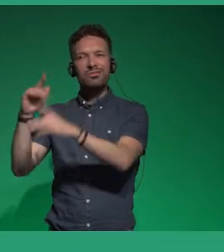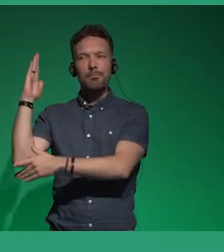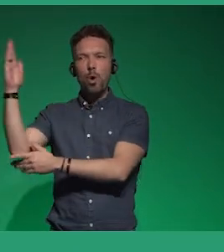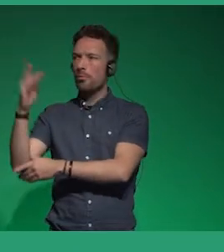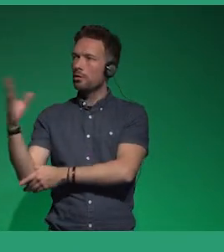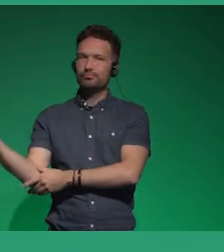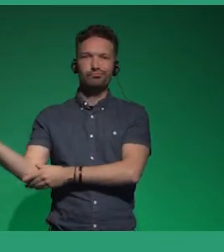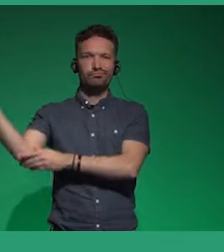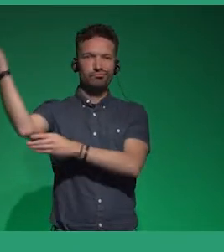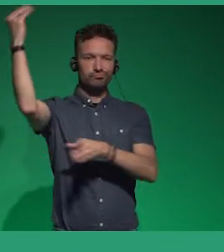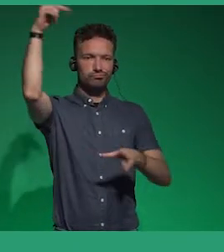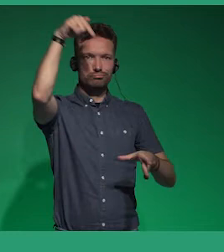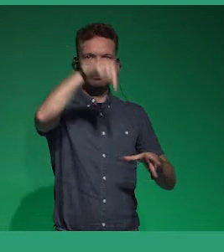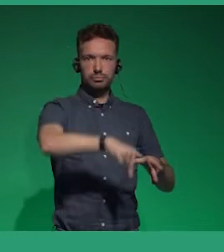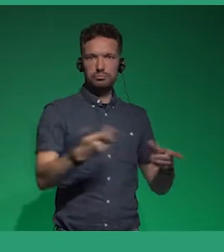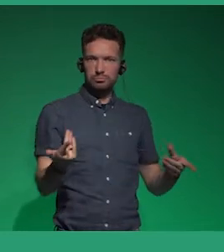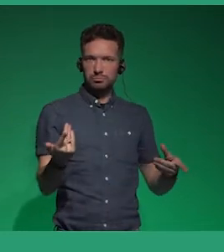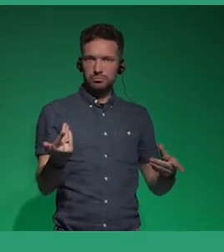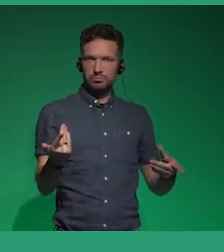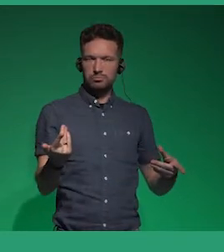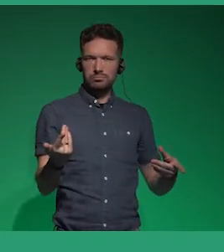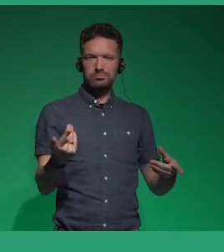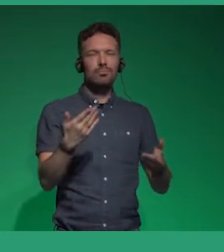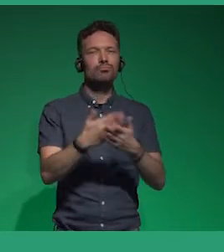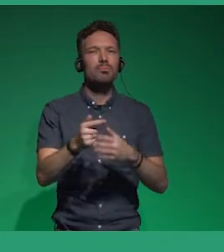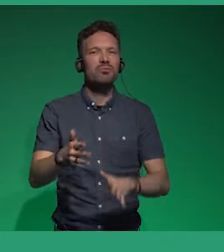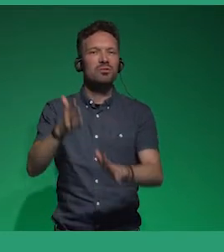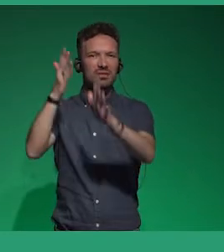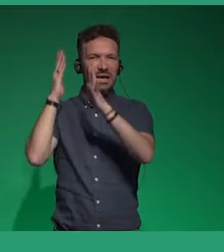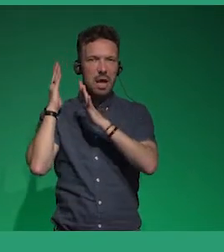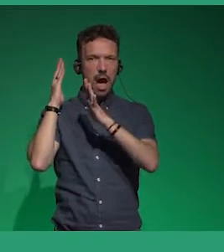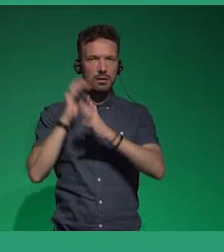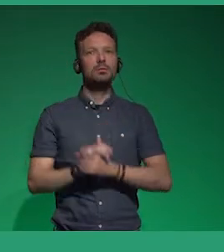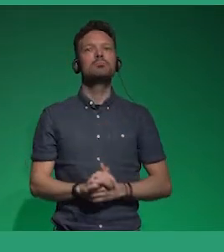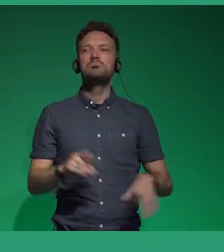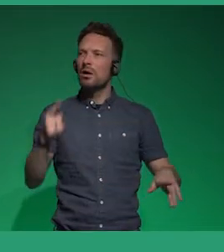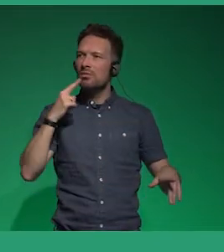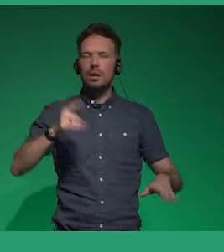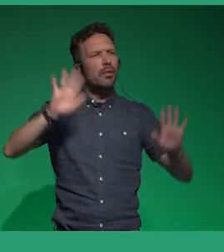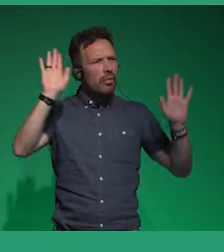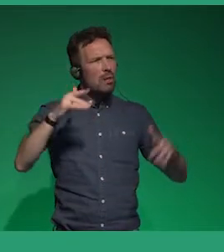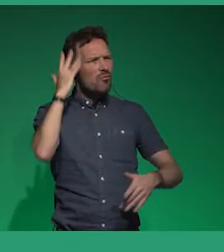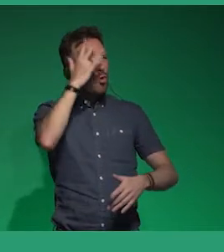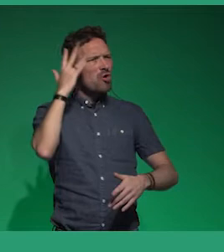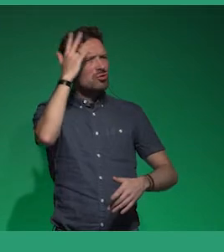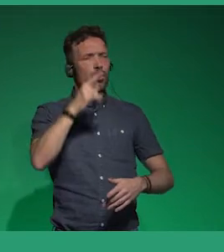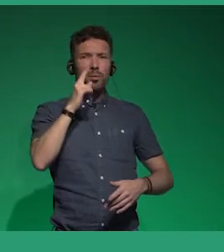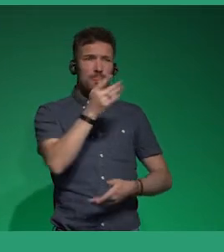smallholders and oil palm people, oil palms will die immediately, they cannot coexist. not